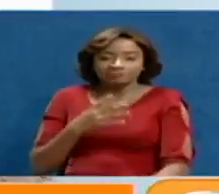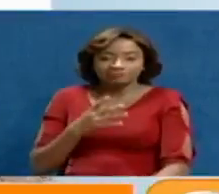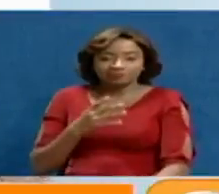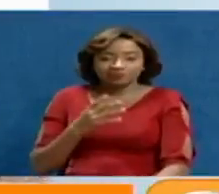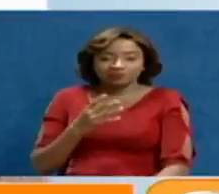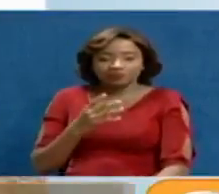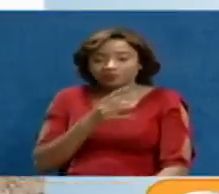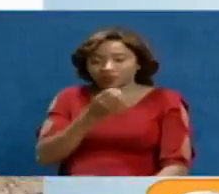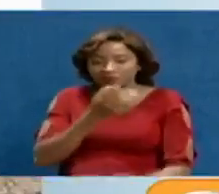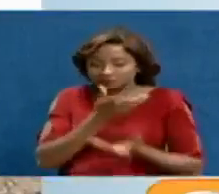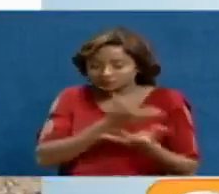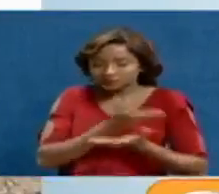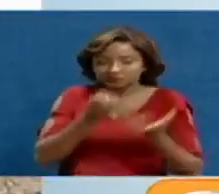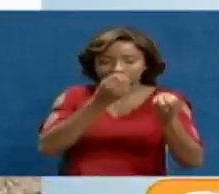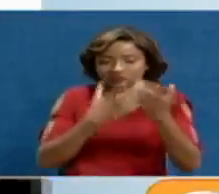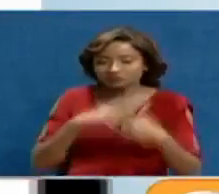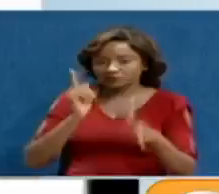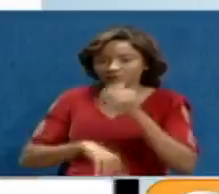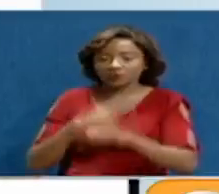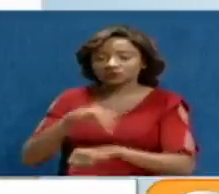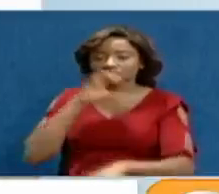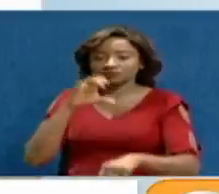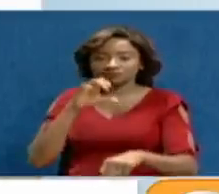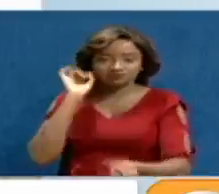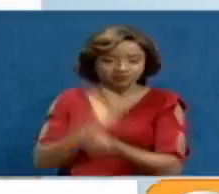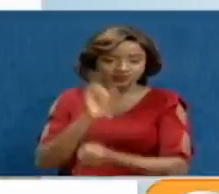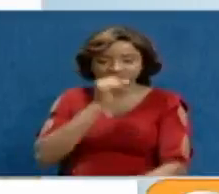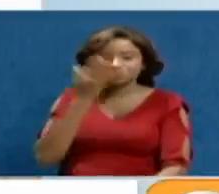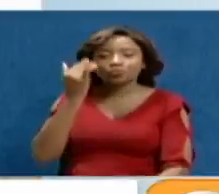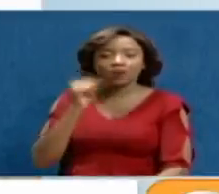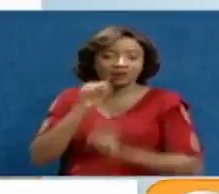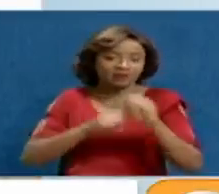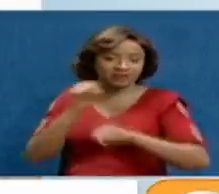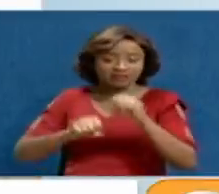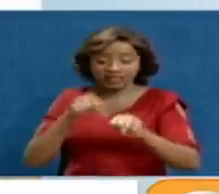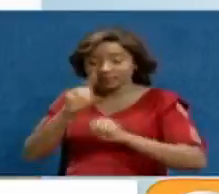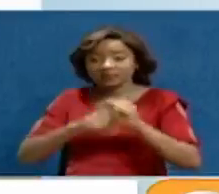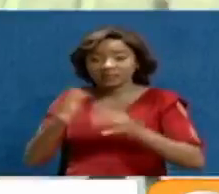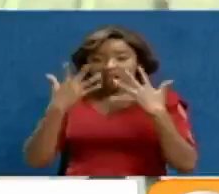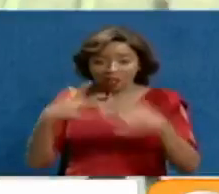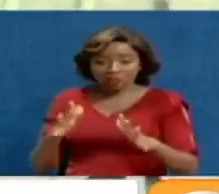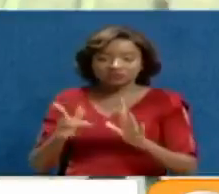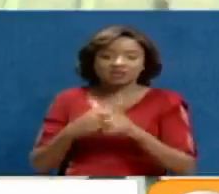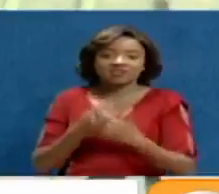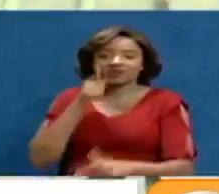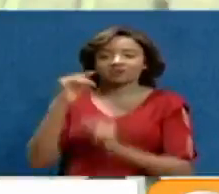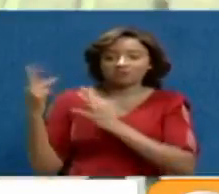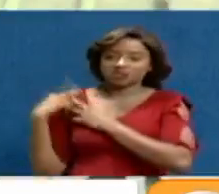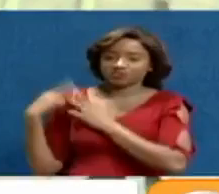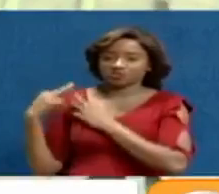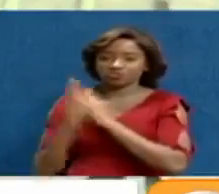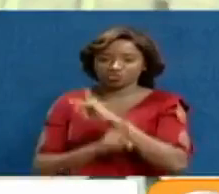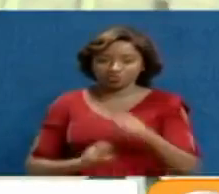alishikwa njia ya baiskeli. Kwa juu ya nikiateka wa proti yenye anaka, kuna baiskeli ilipotea huko, tukaachana